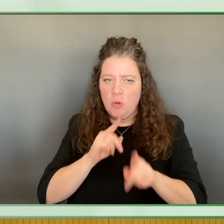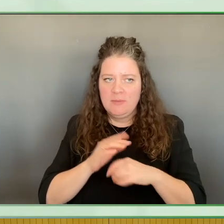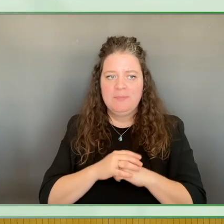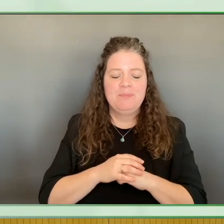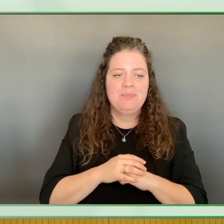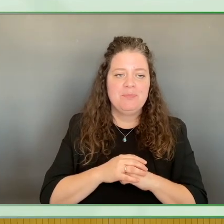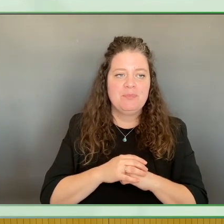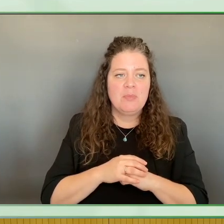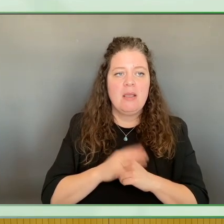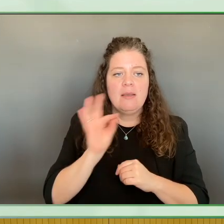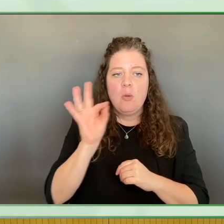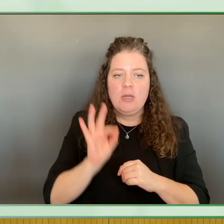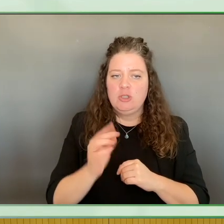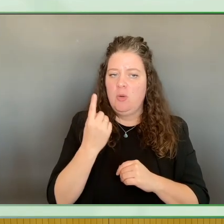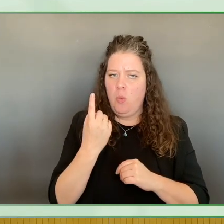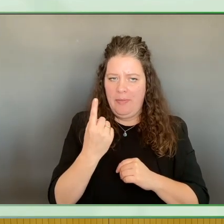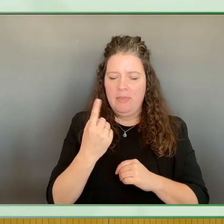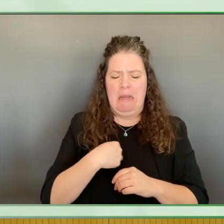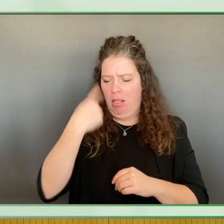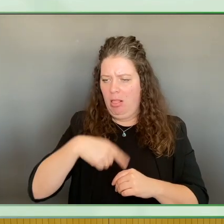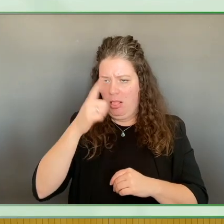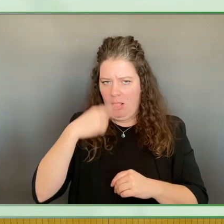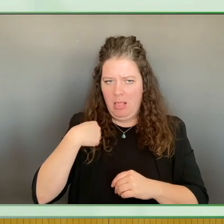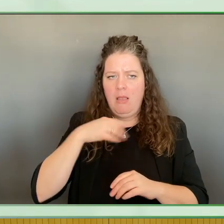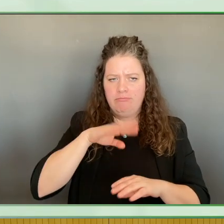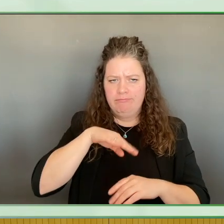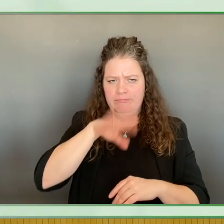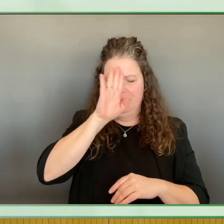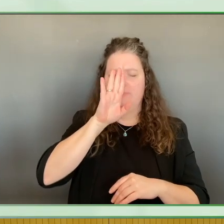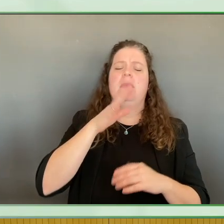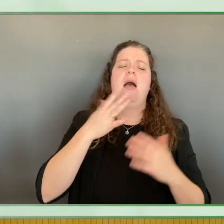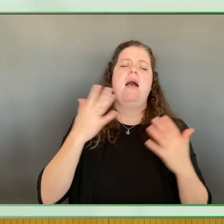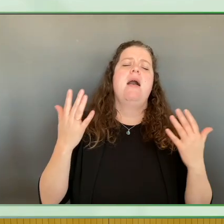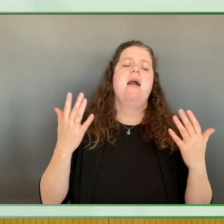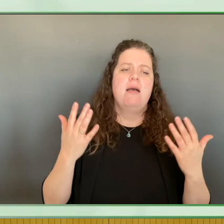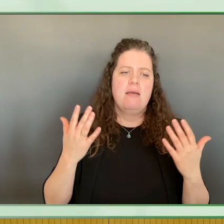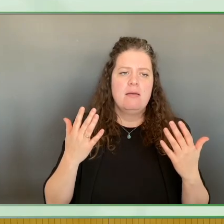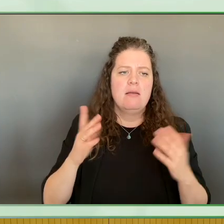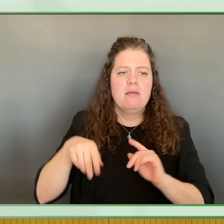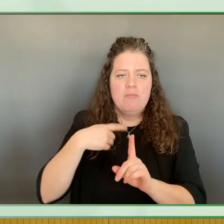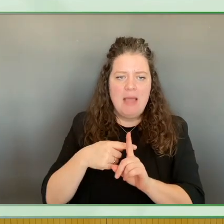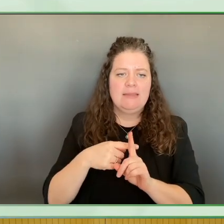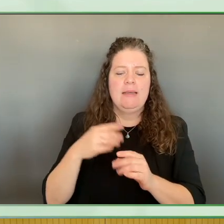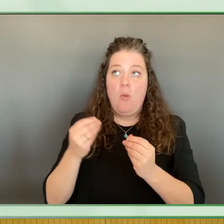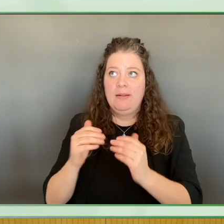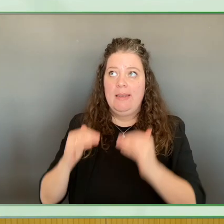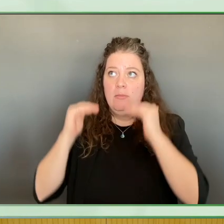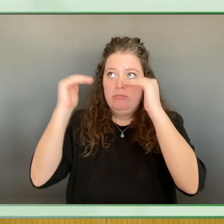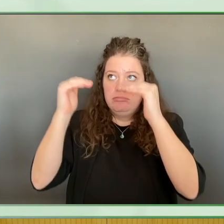that I personally have learned on how do we keep the costs low while maintaining a high quality of